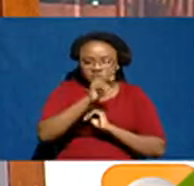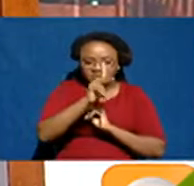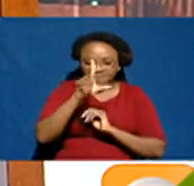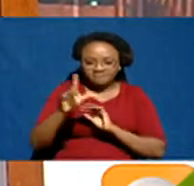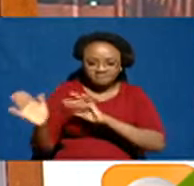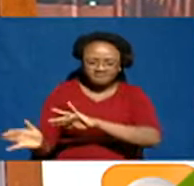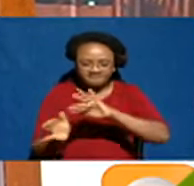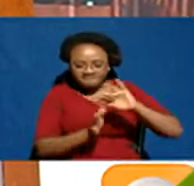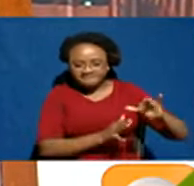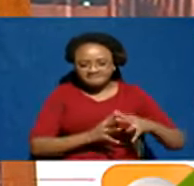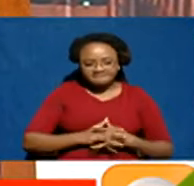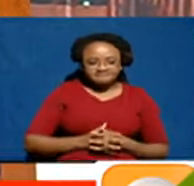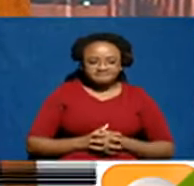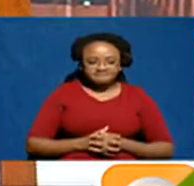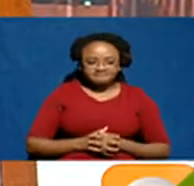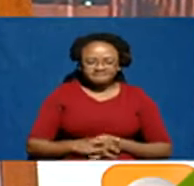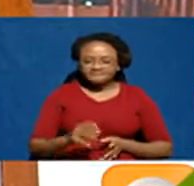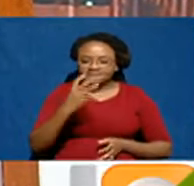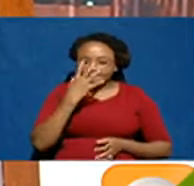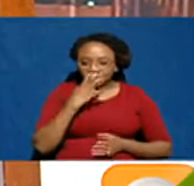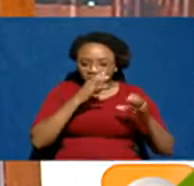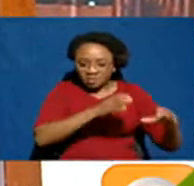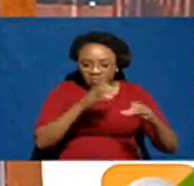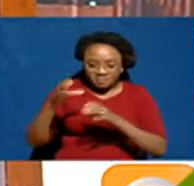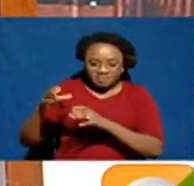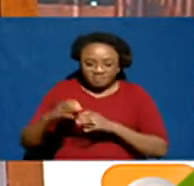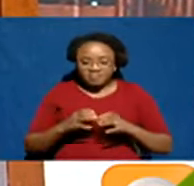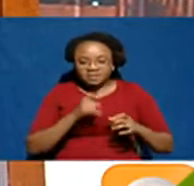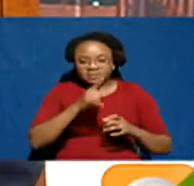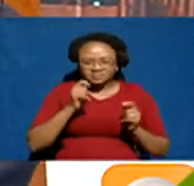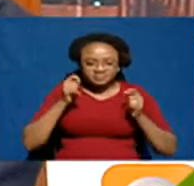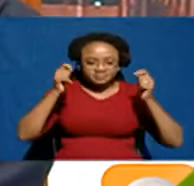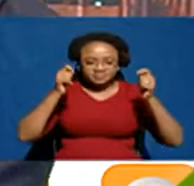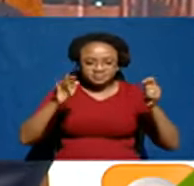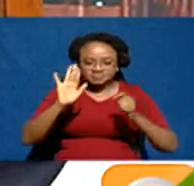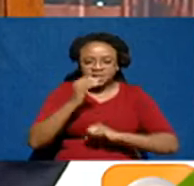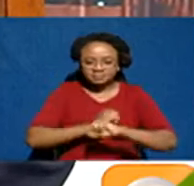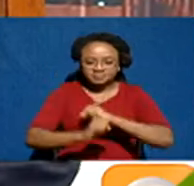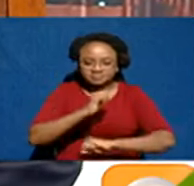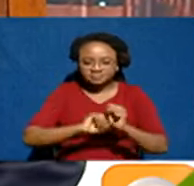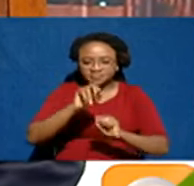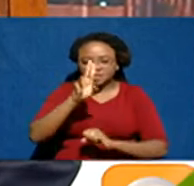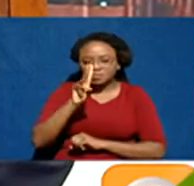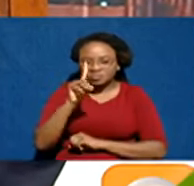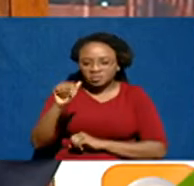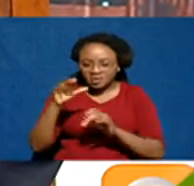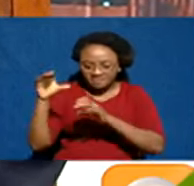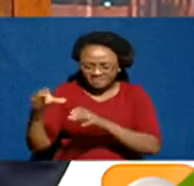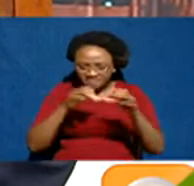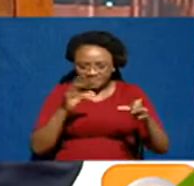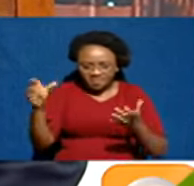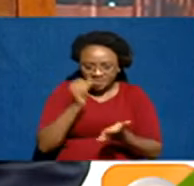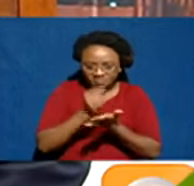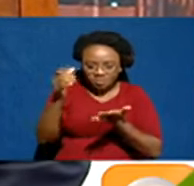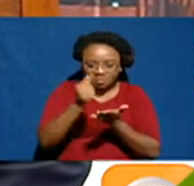Now, moving right along, the ODM party has protested a move by the UDA party to appoint public